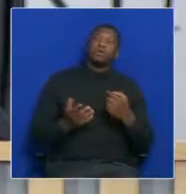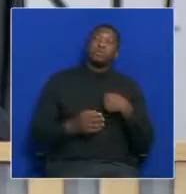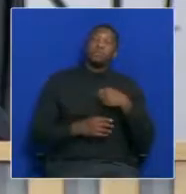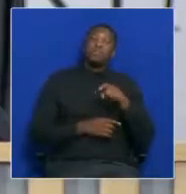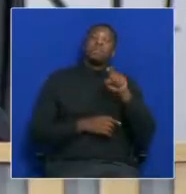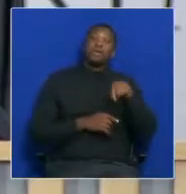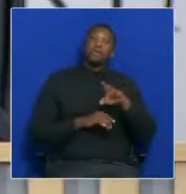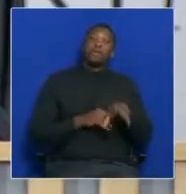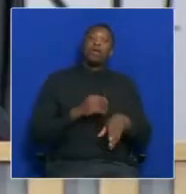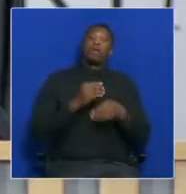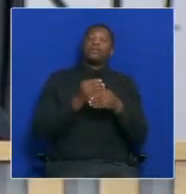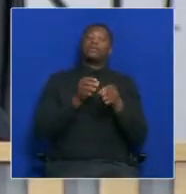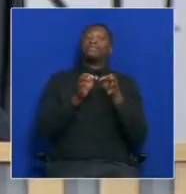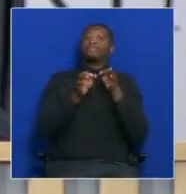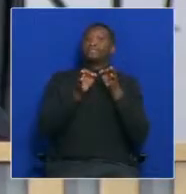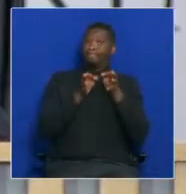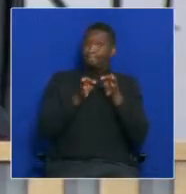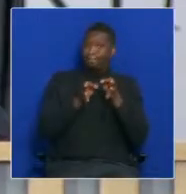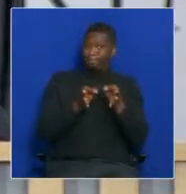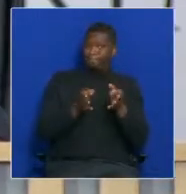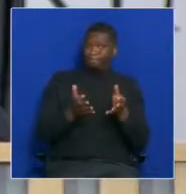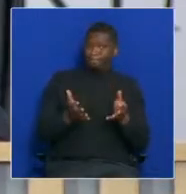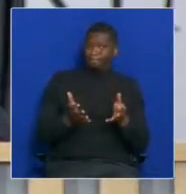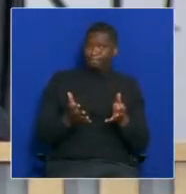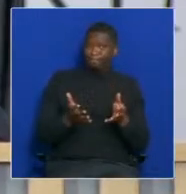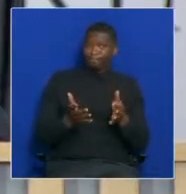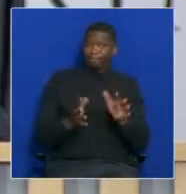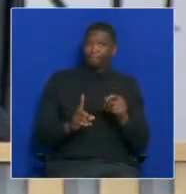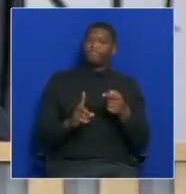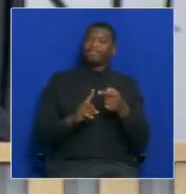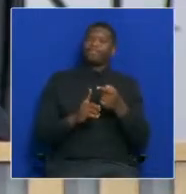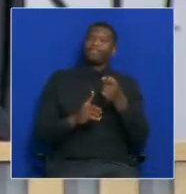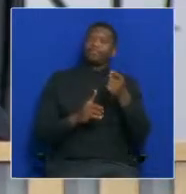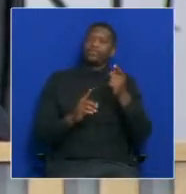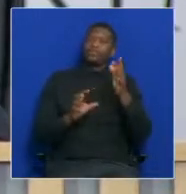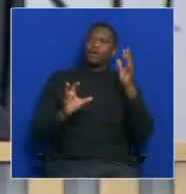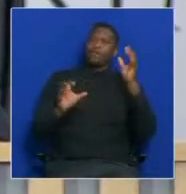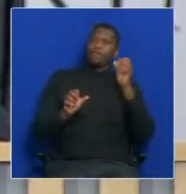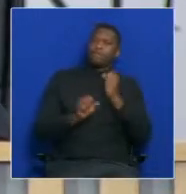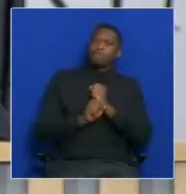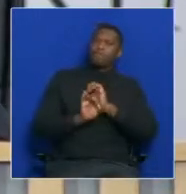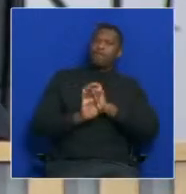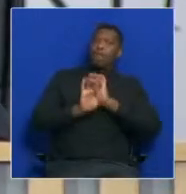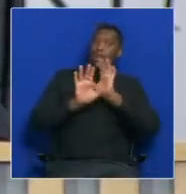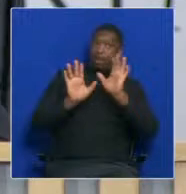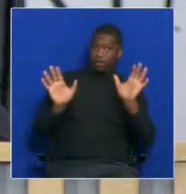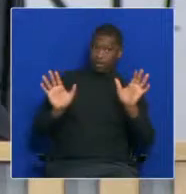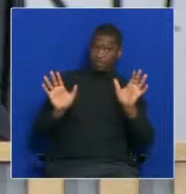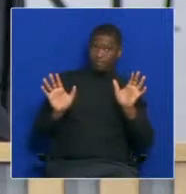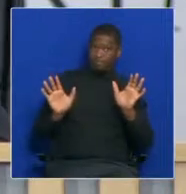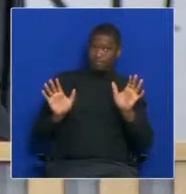Chair, so that there's a complete picture for the commission.